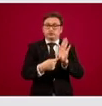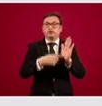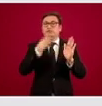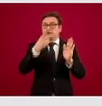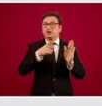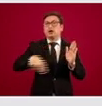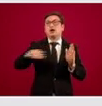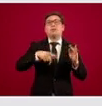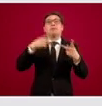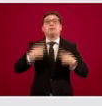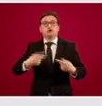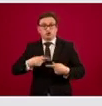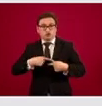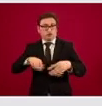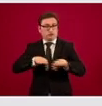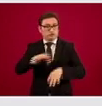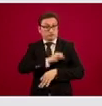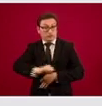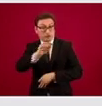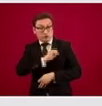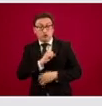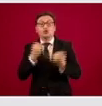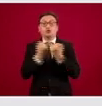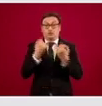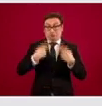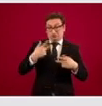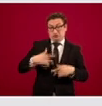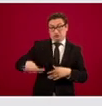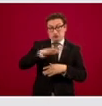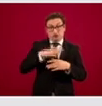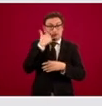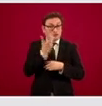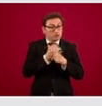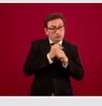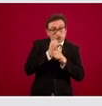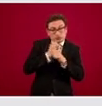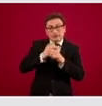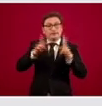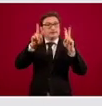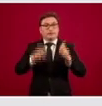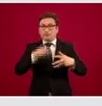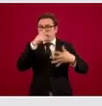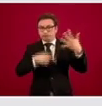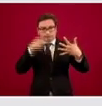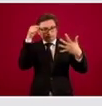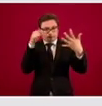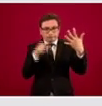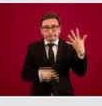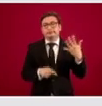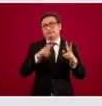is a reality. We also have a section for